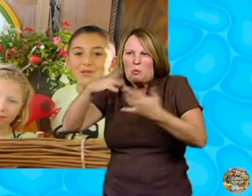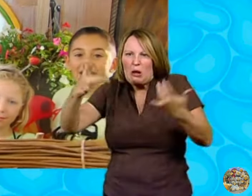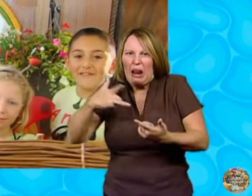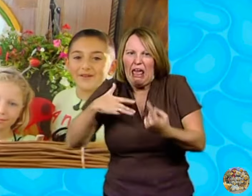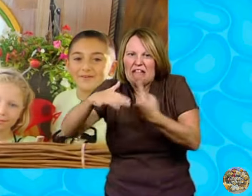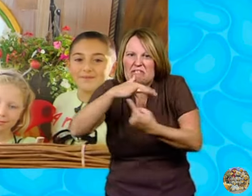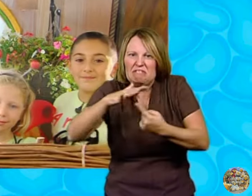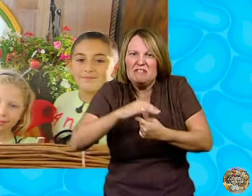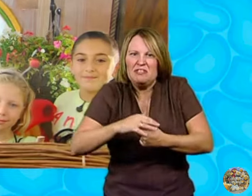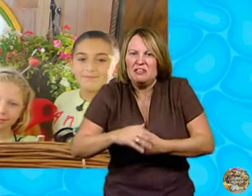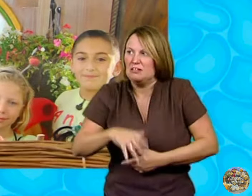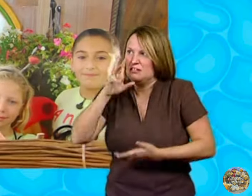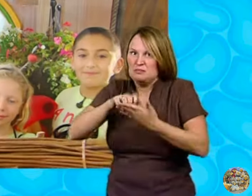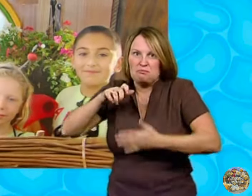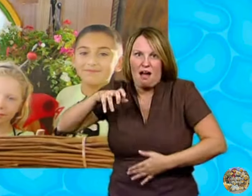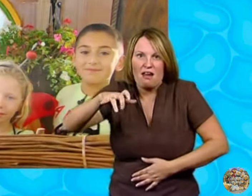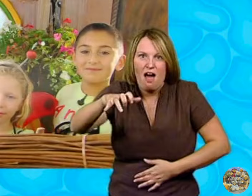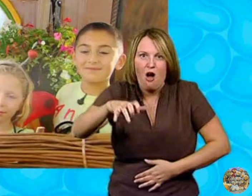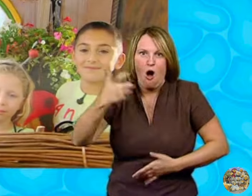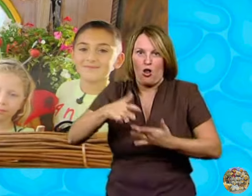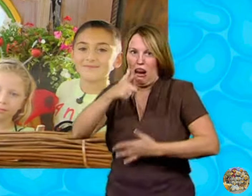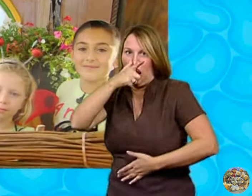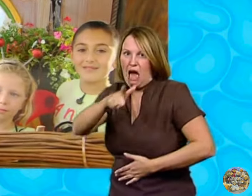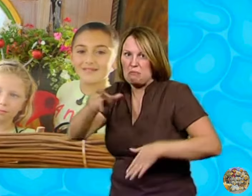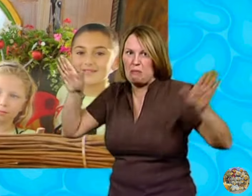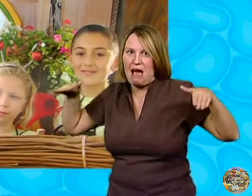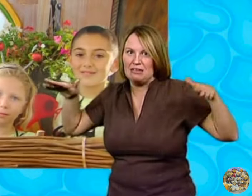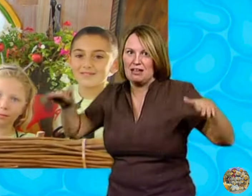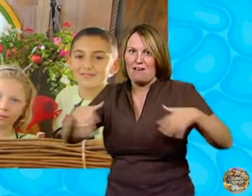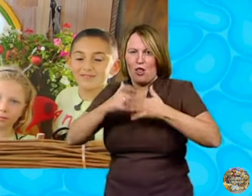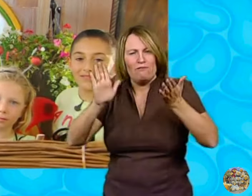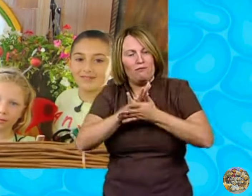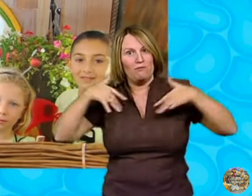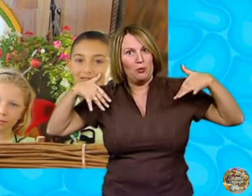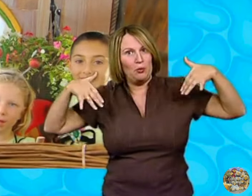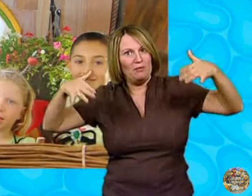Where you live. Perhaps you could spot a spider. Or maybe a bat if you're lucky. Have